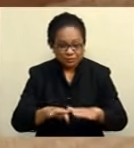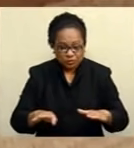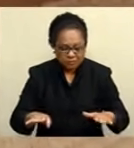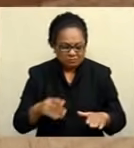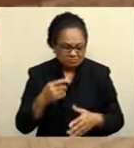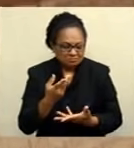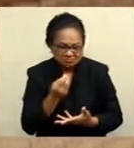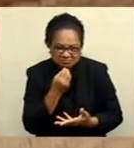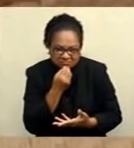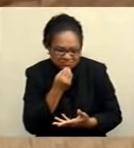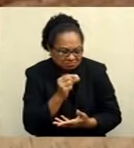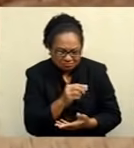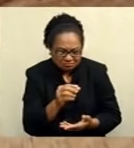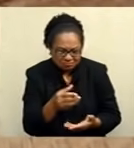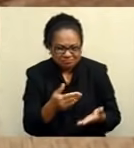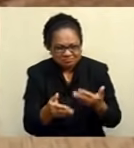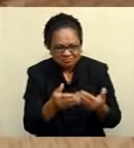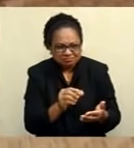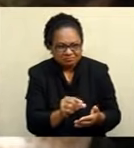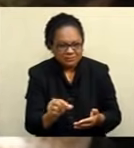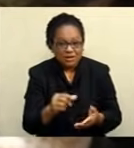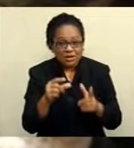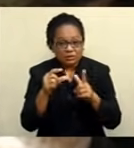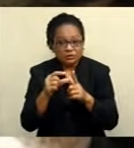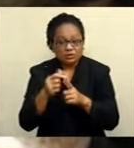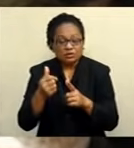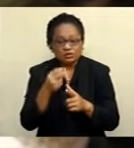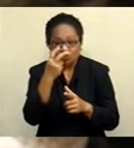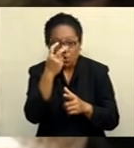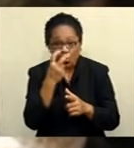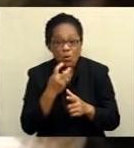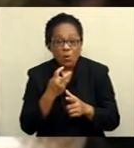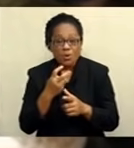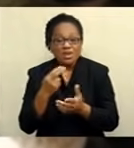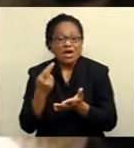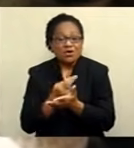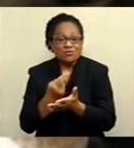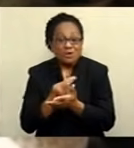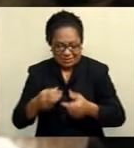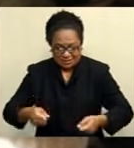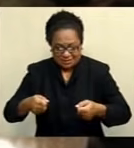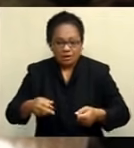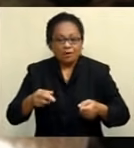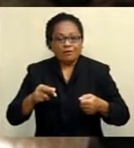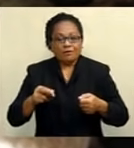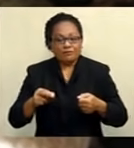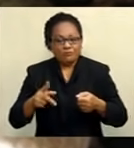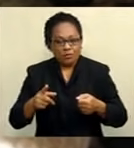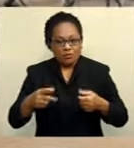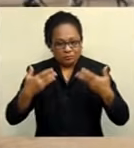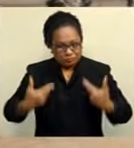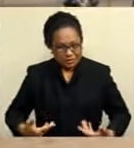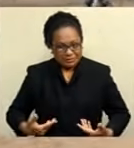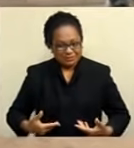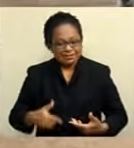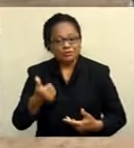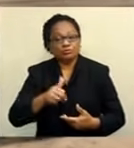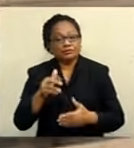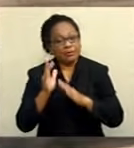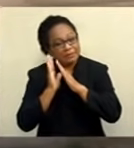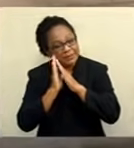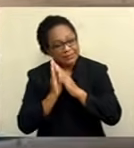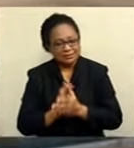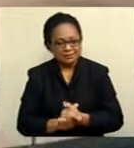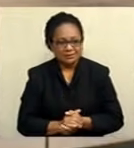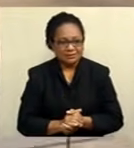they have. A daughter uses an old rice sack as a dress. It doubles up as a bed to her brother. The